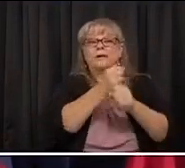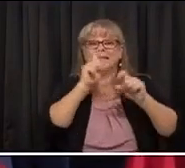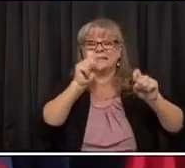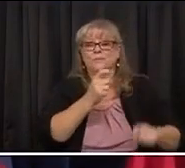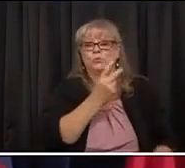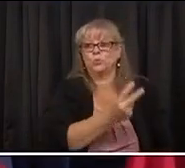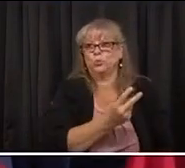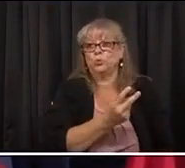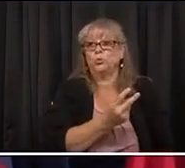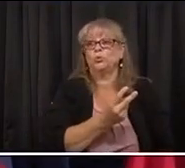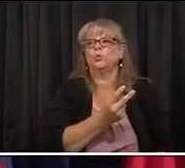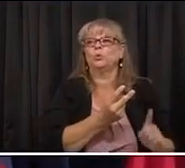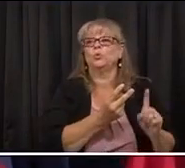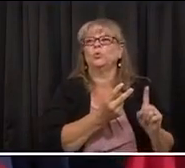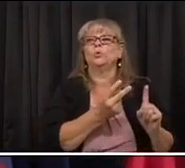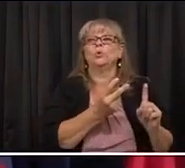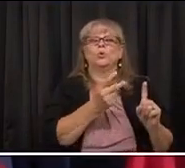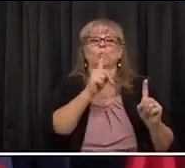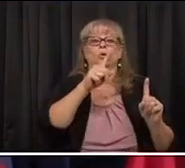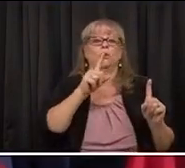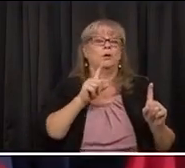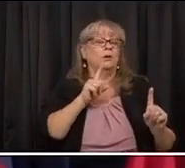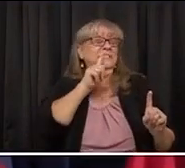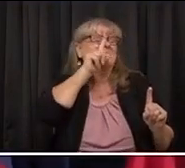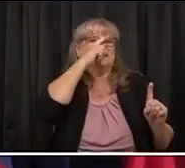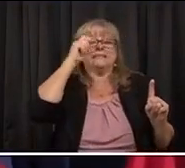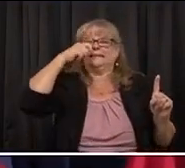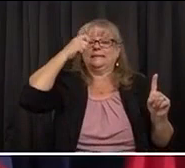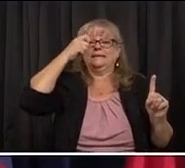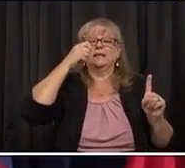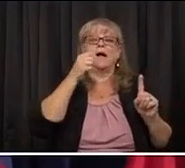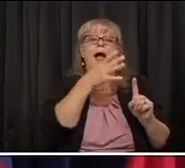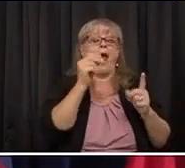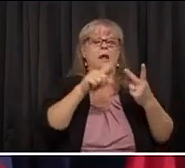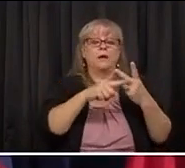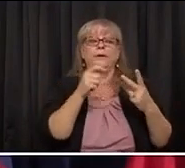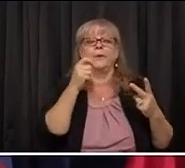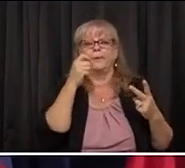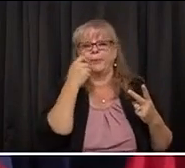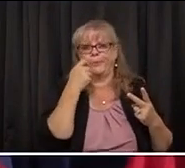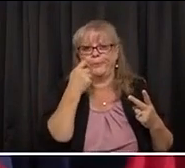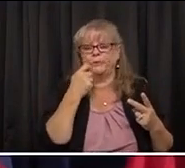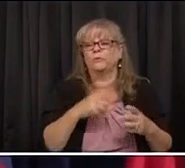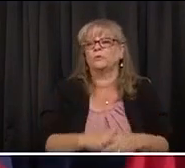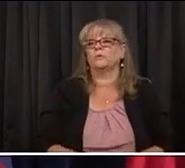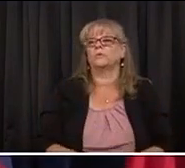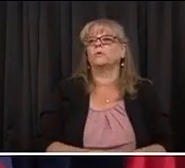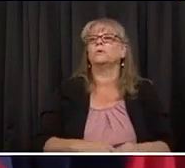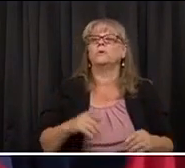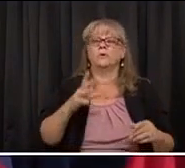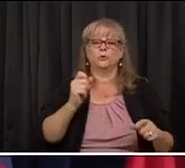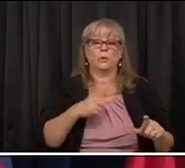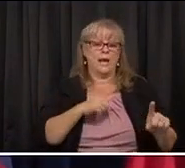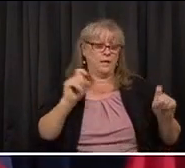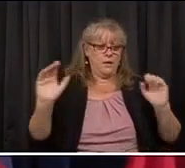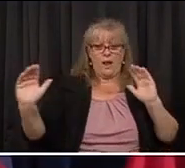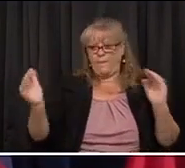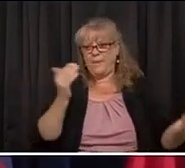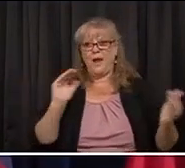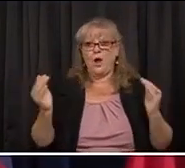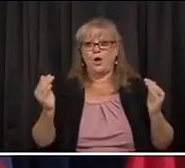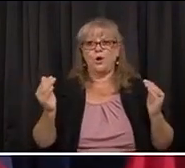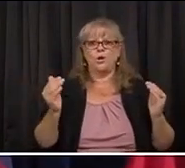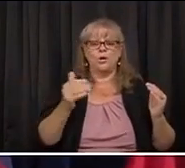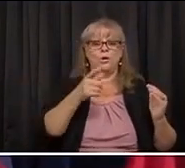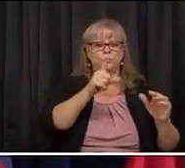the normal one, right? And then we will compare and validate whether the CU-developed saliva test has the